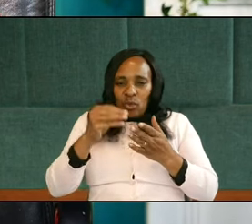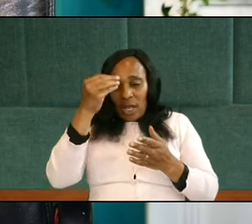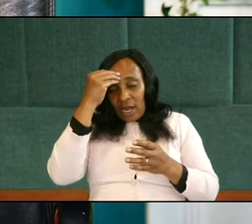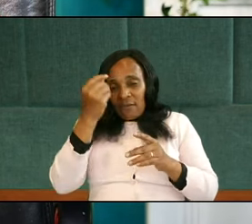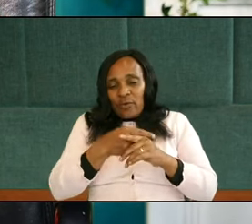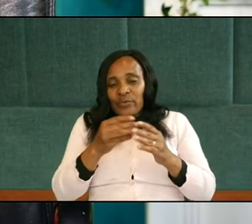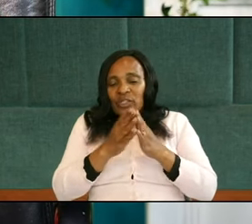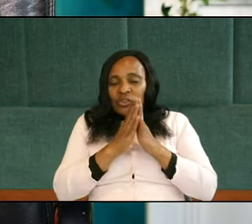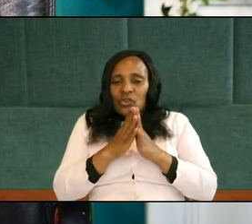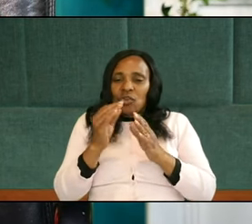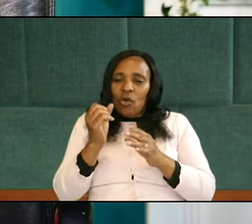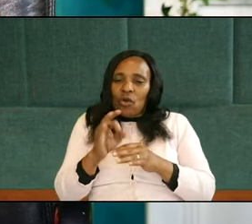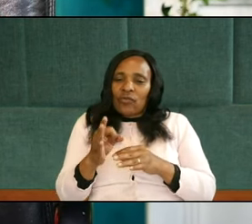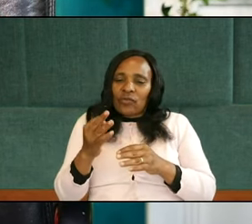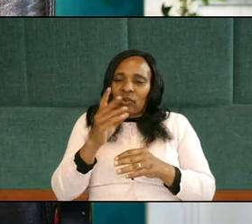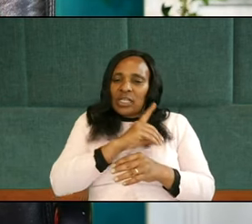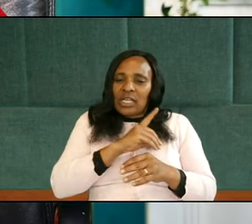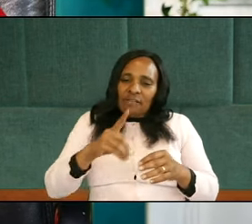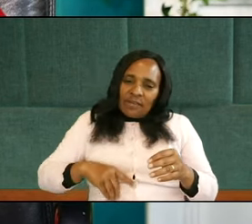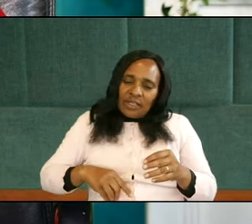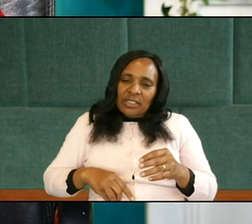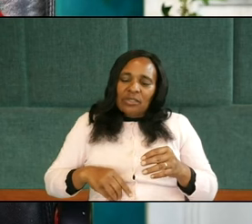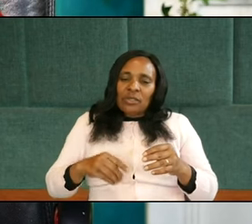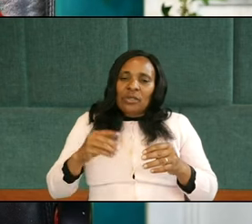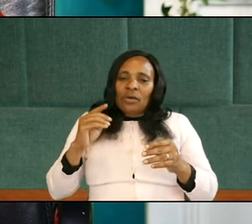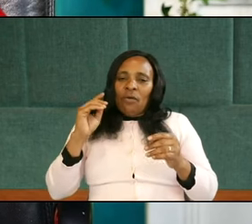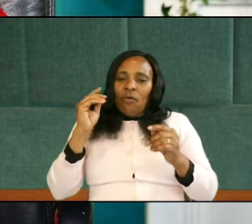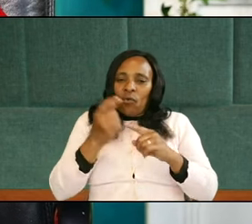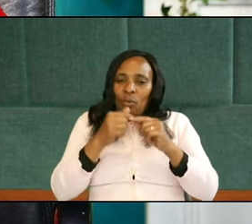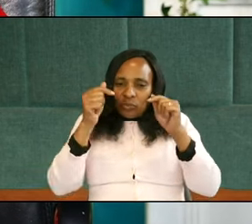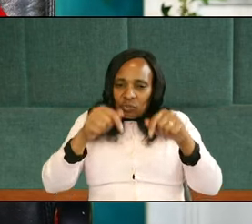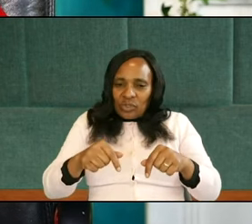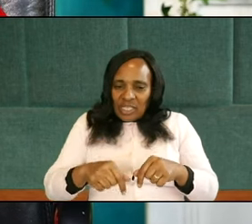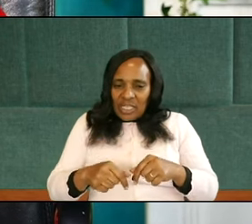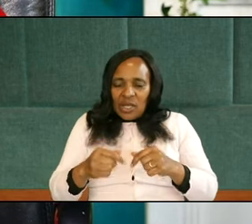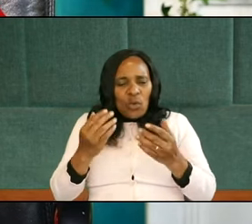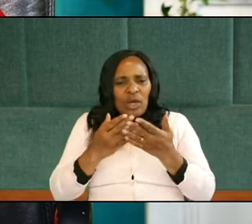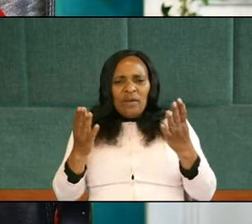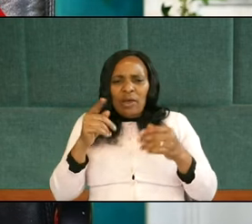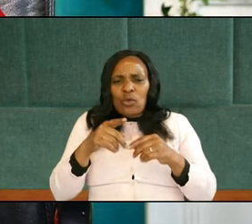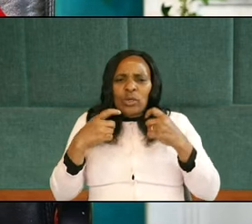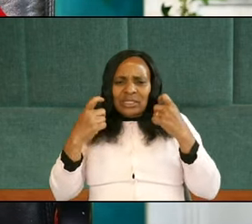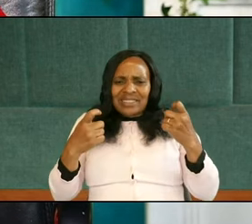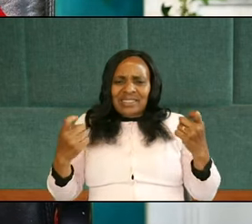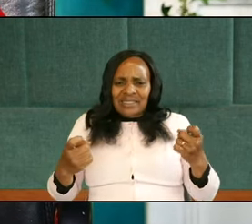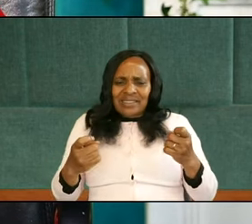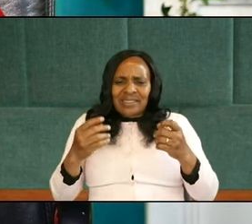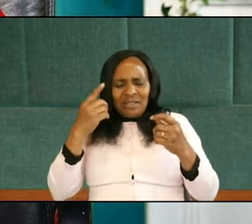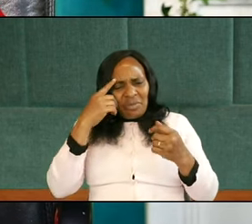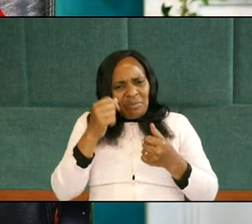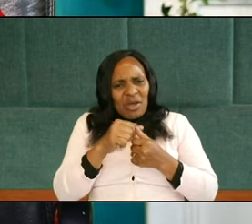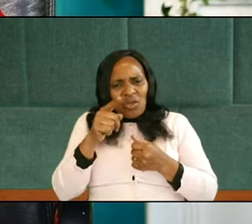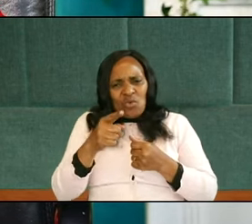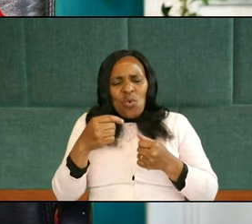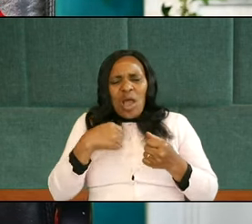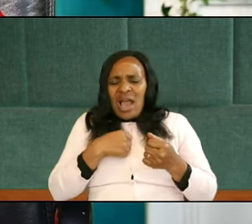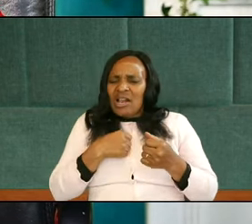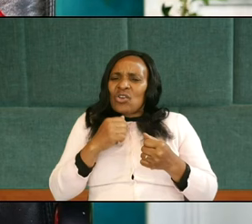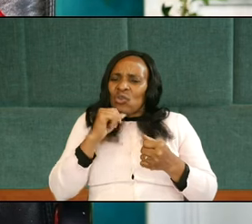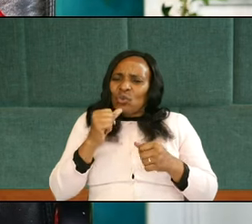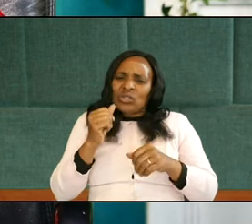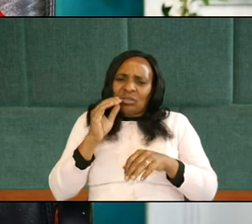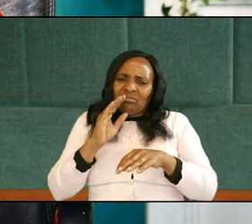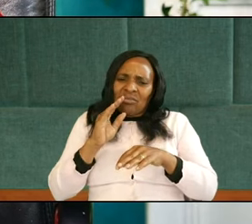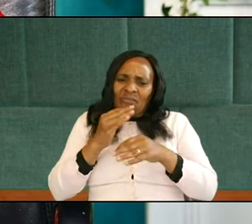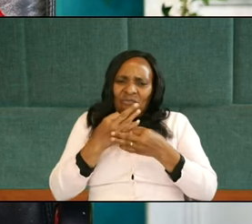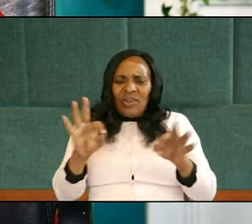of David today and from this little story of Desmond that whenever you have sinned or whenever you realize that you are guilty,